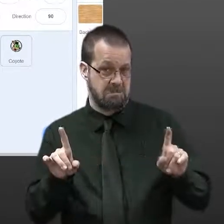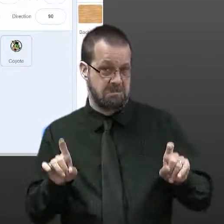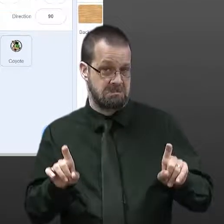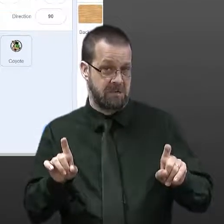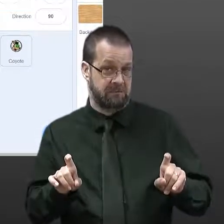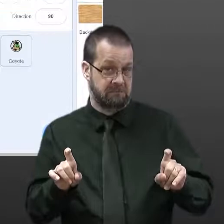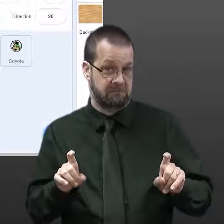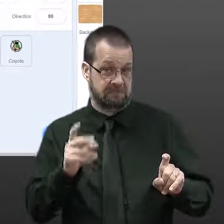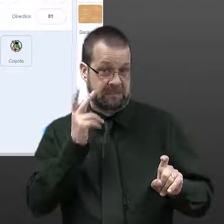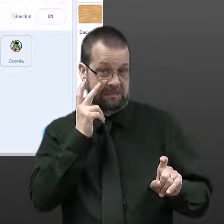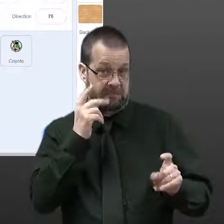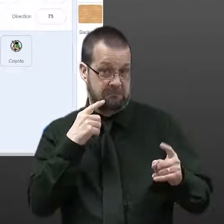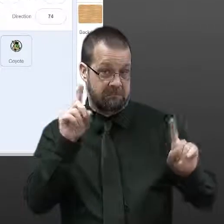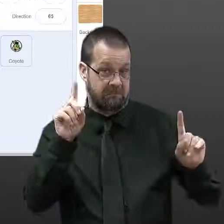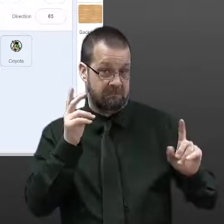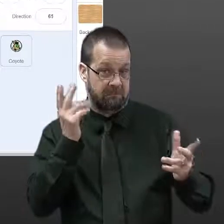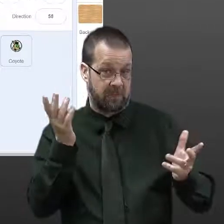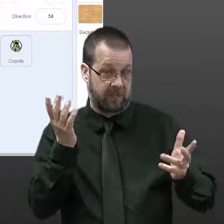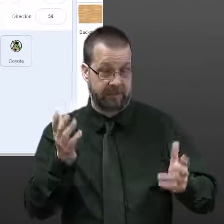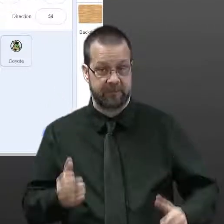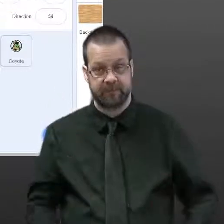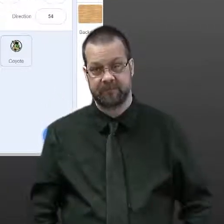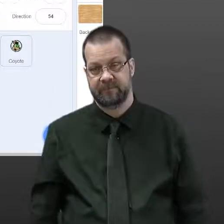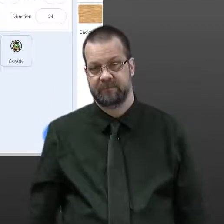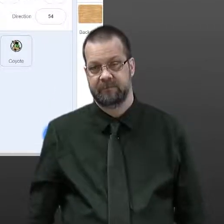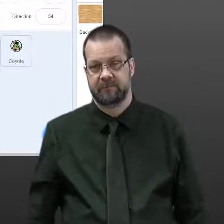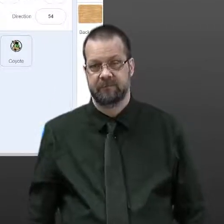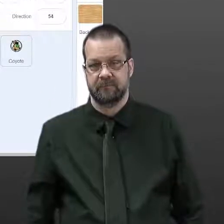can test it out now to see if that works.